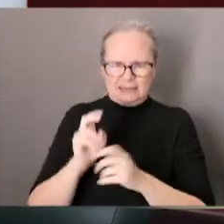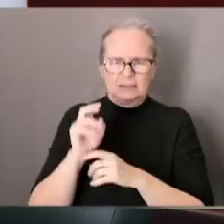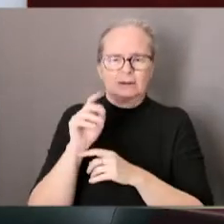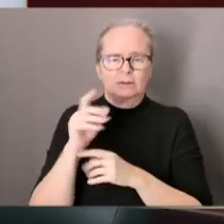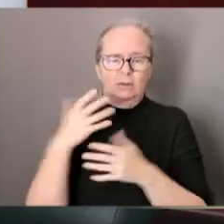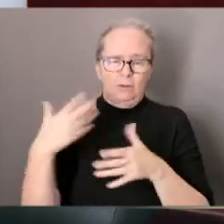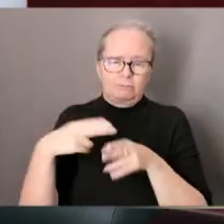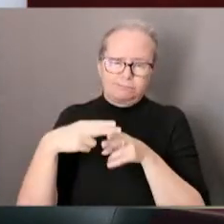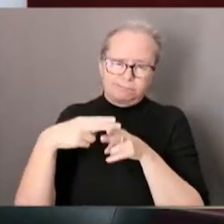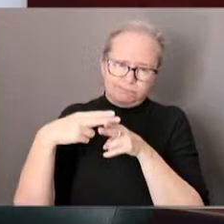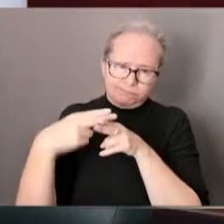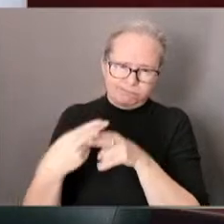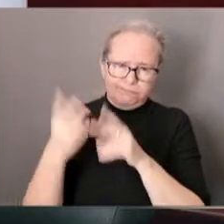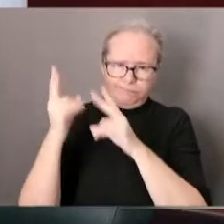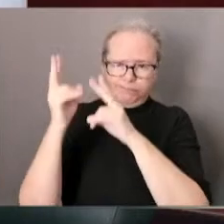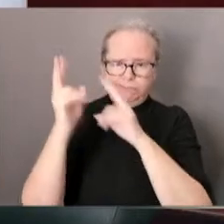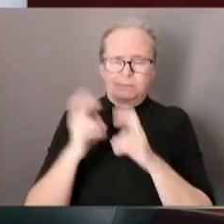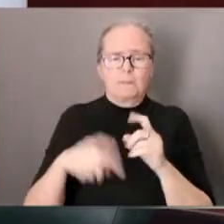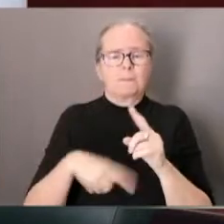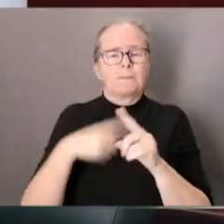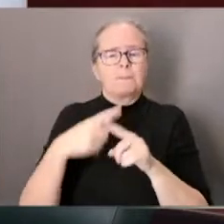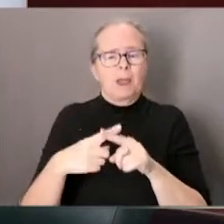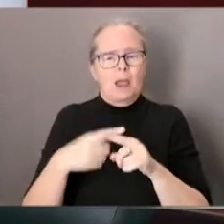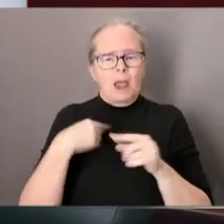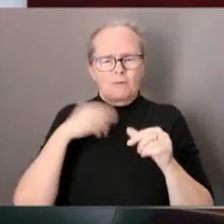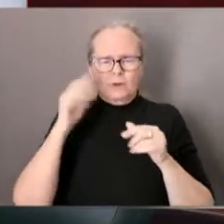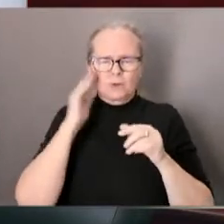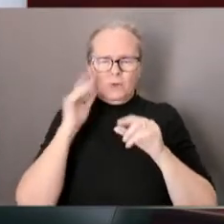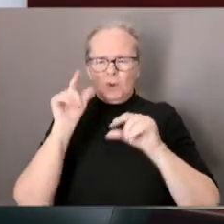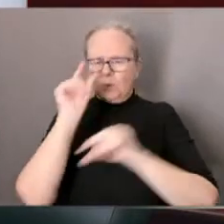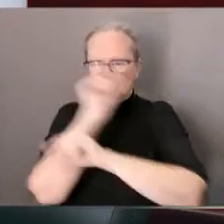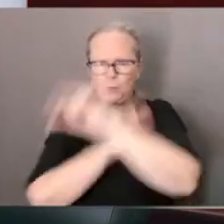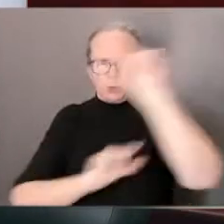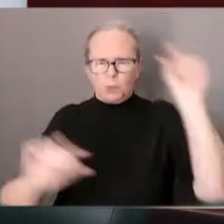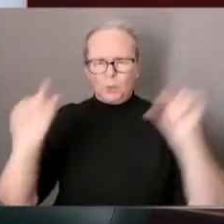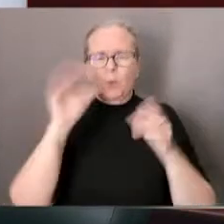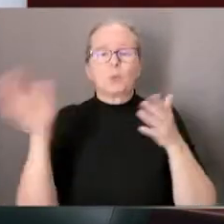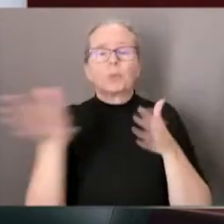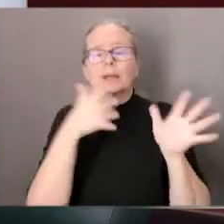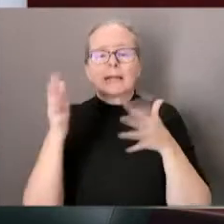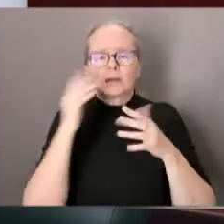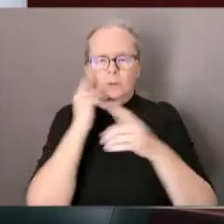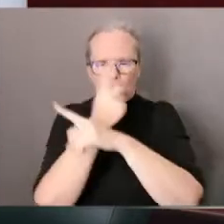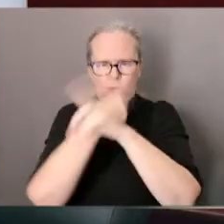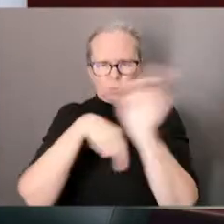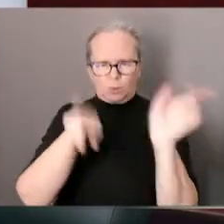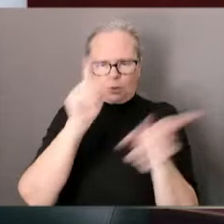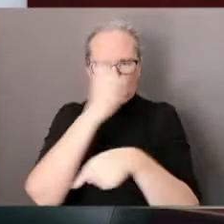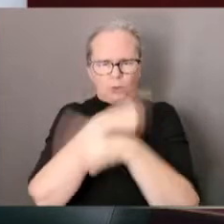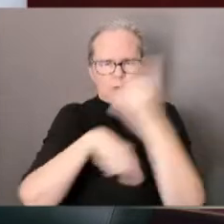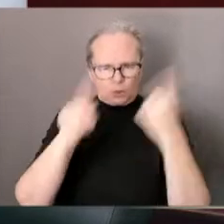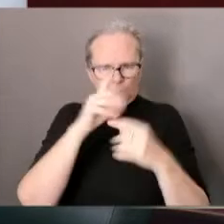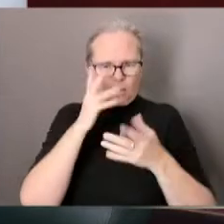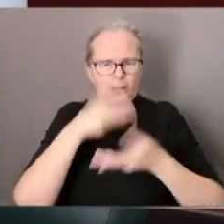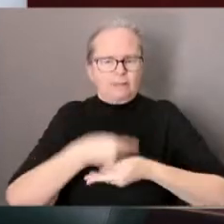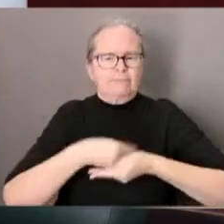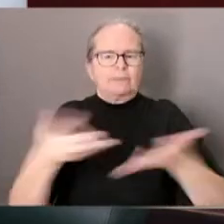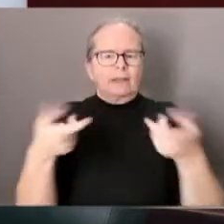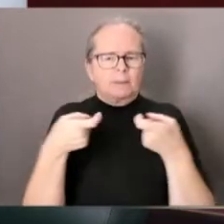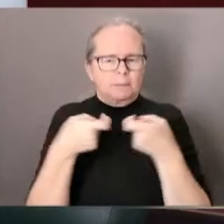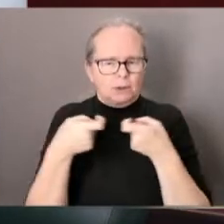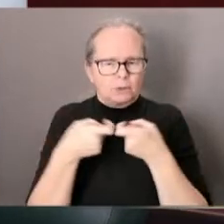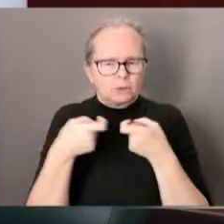which will be able to power over 73 000 households and the Adco future fuel renew natural gas facility